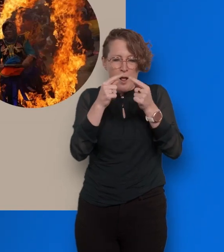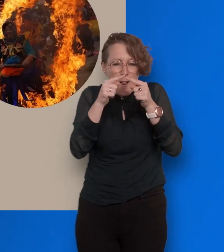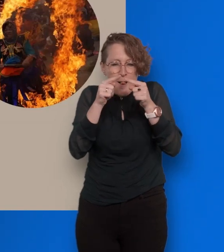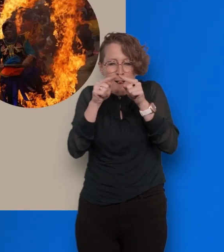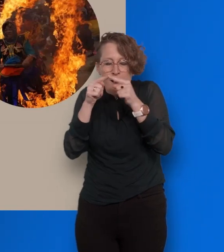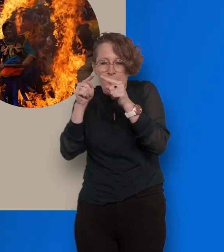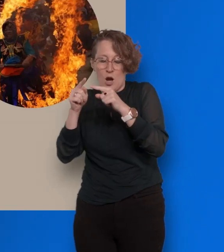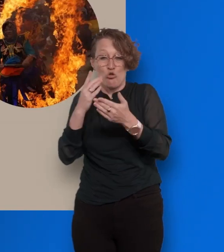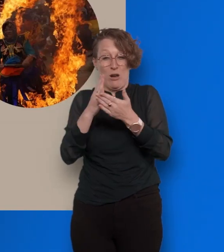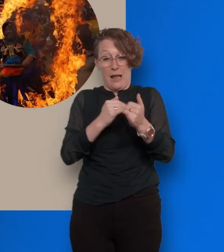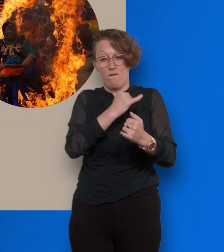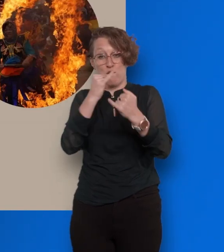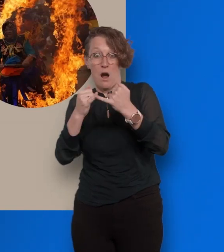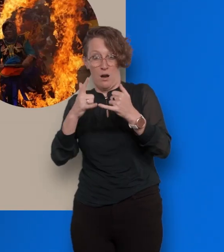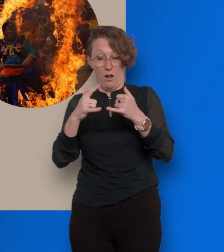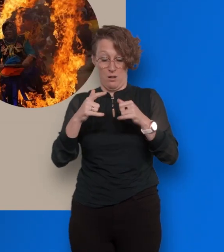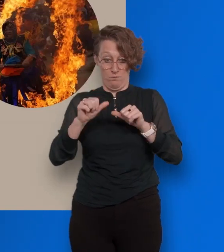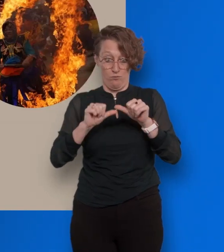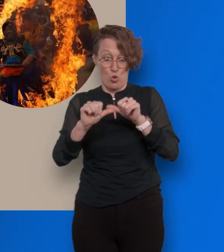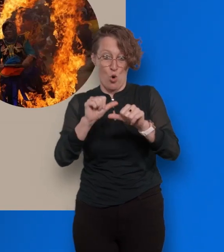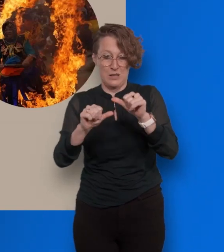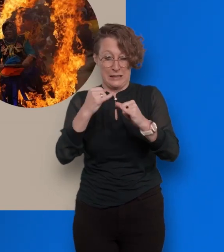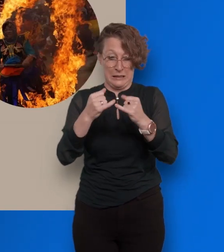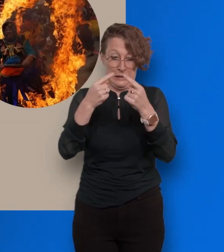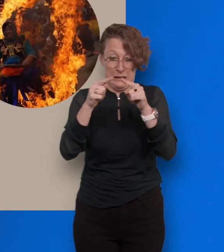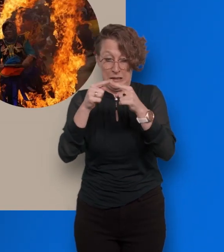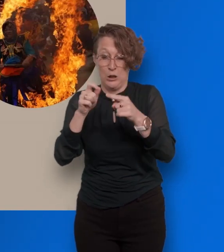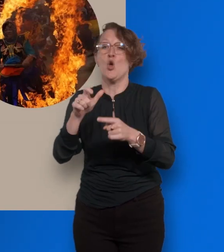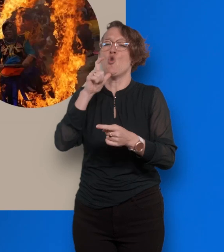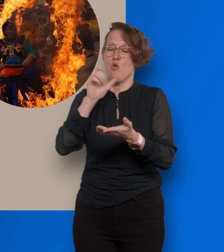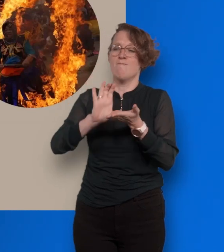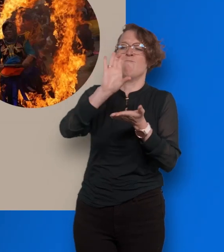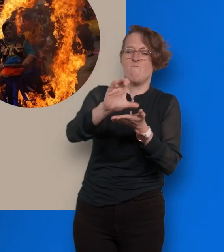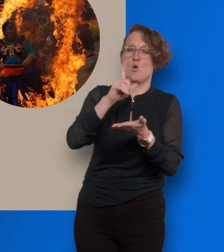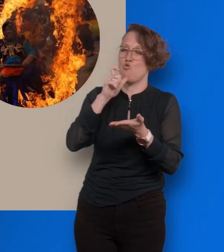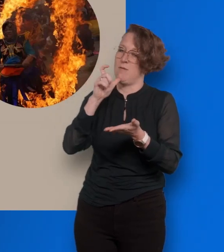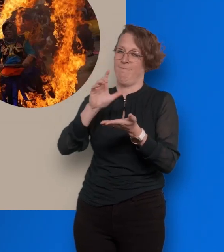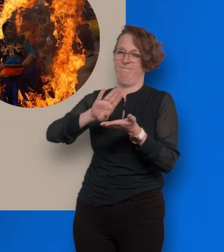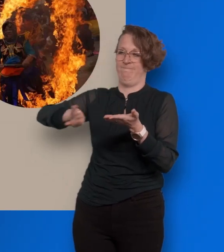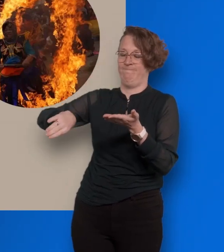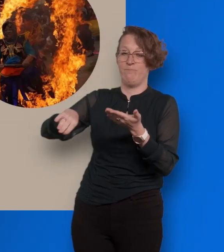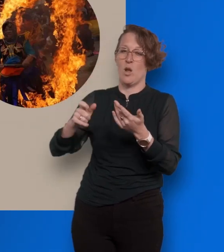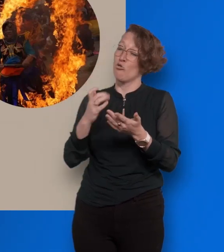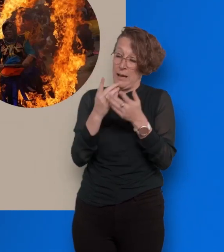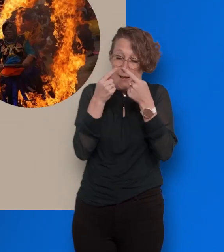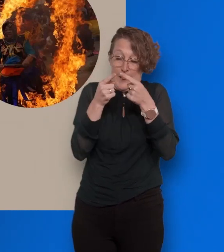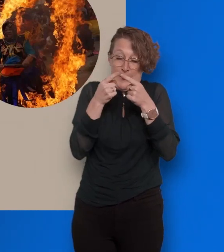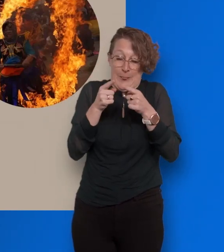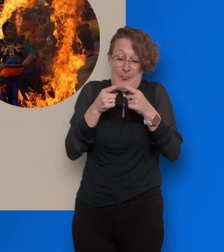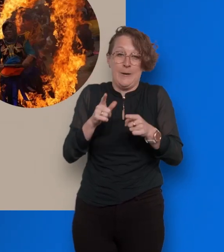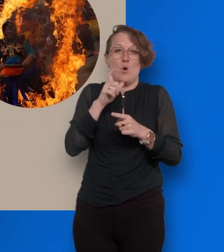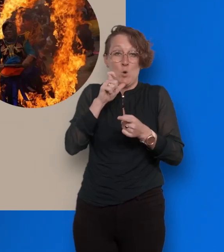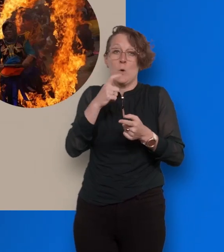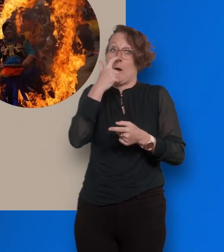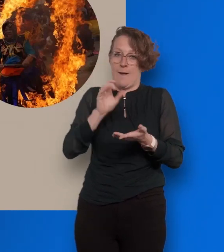spent at the final stages of the process deciding really very, very fine distinctions between who could be funded